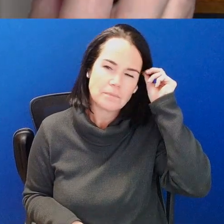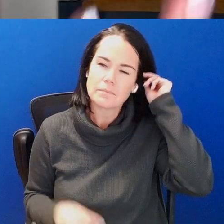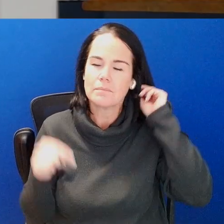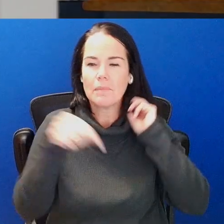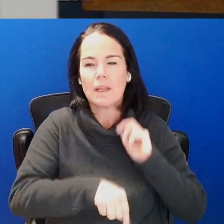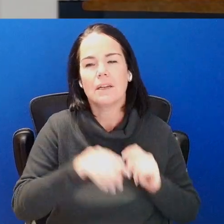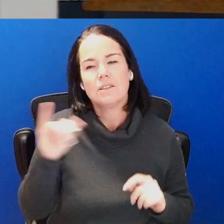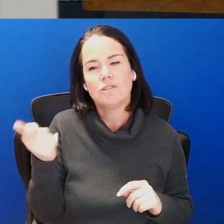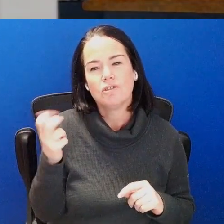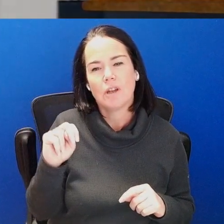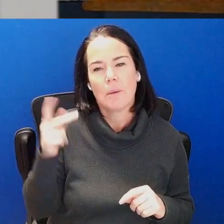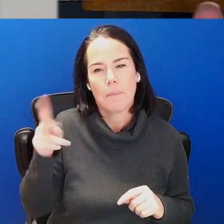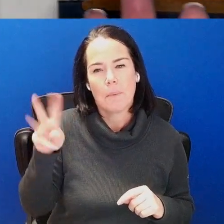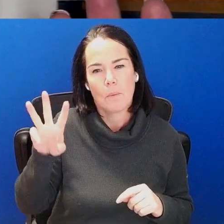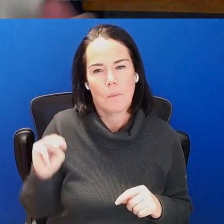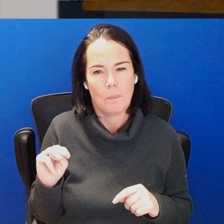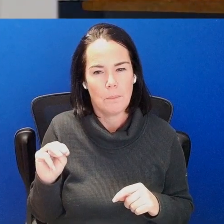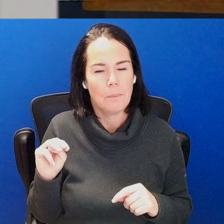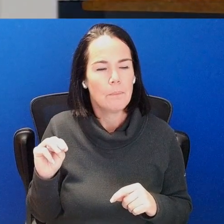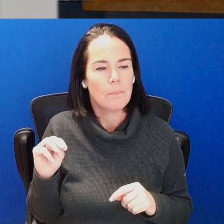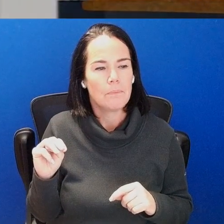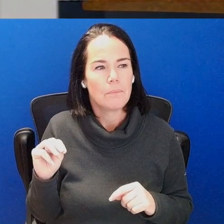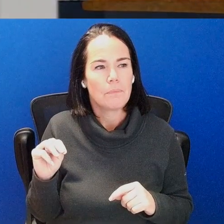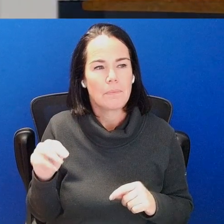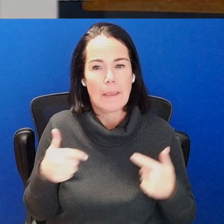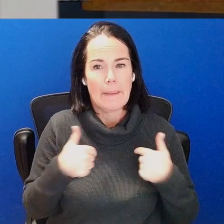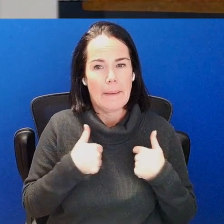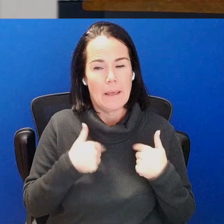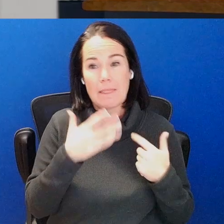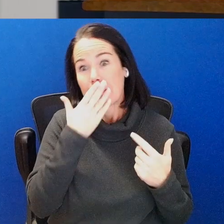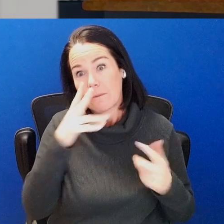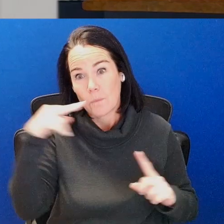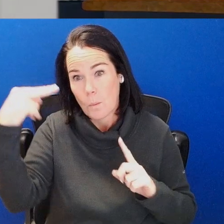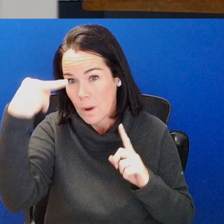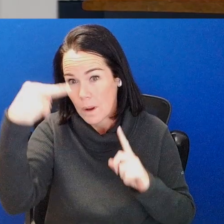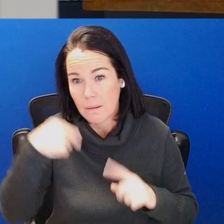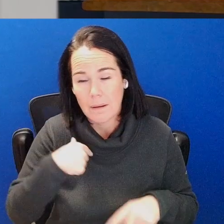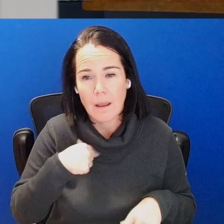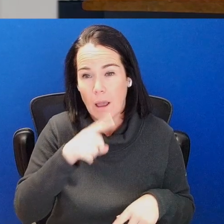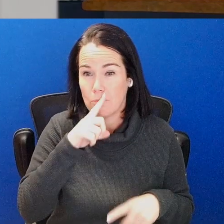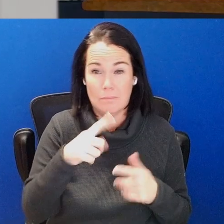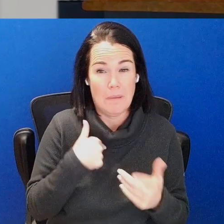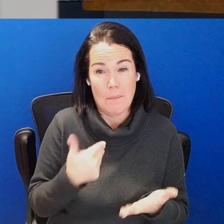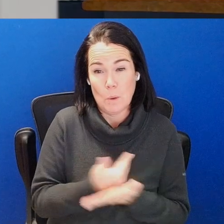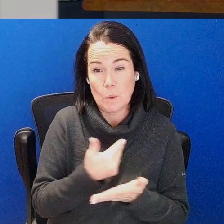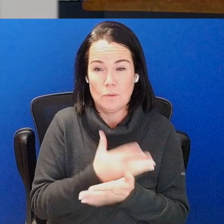So this is my January plan with me. Thanks for watching. I'm very new to